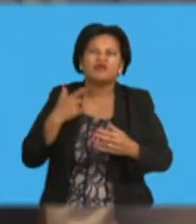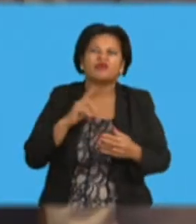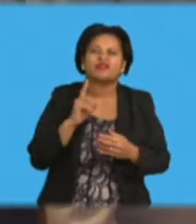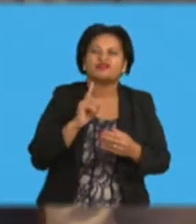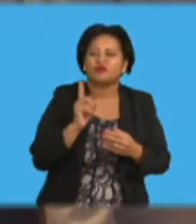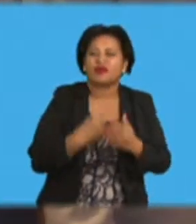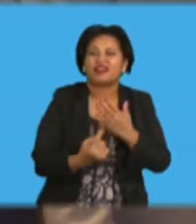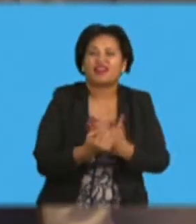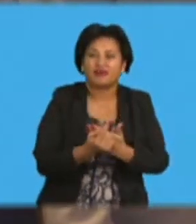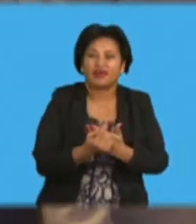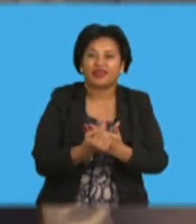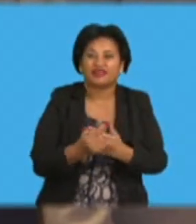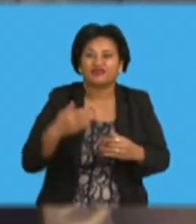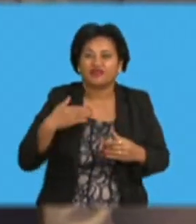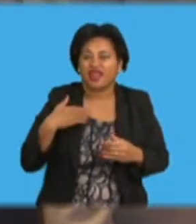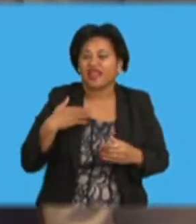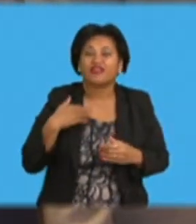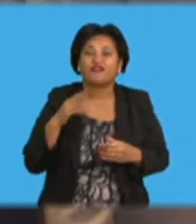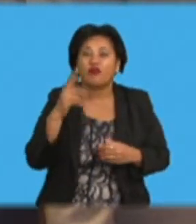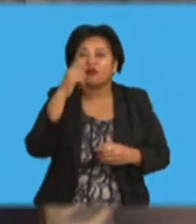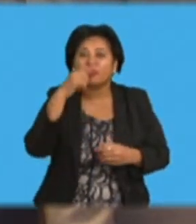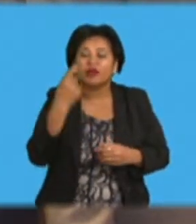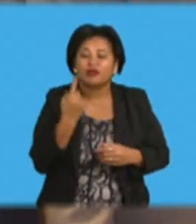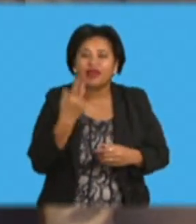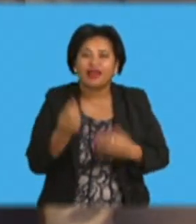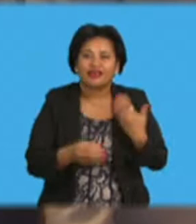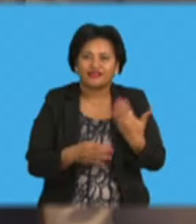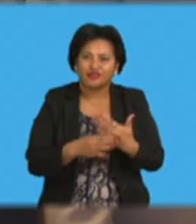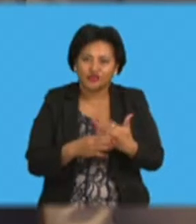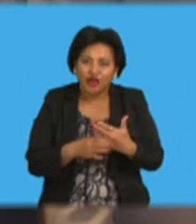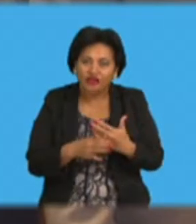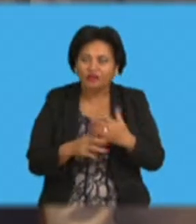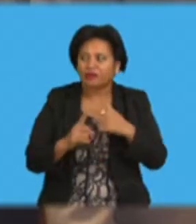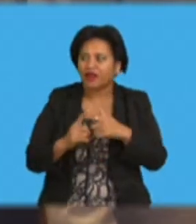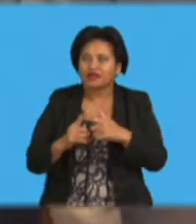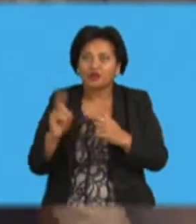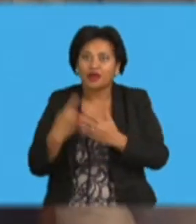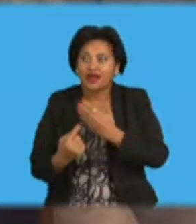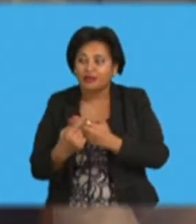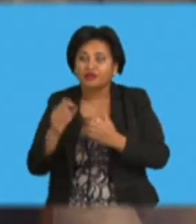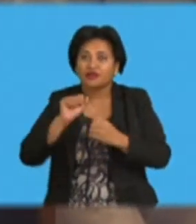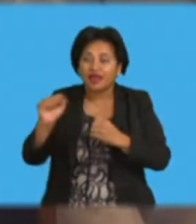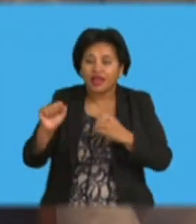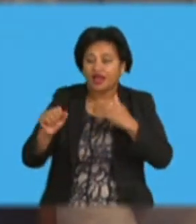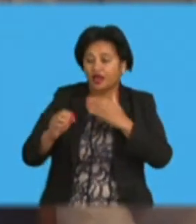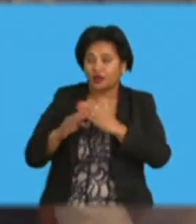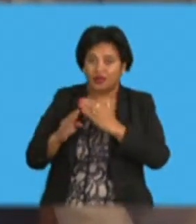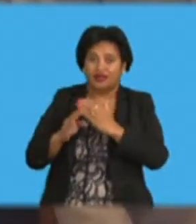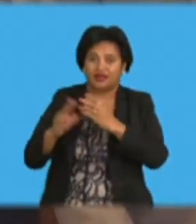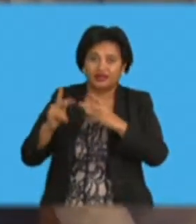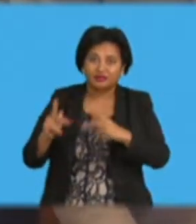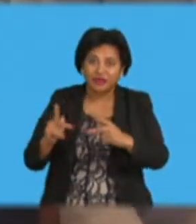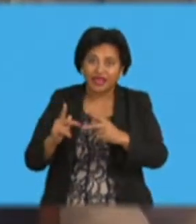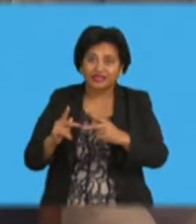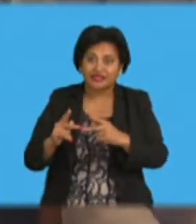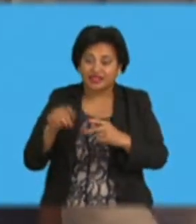are employed, which in turn has an impact on the productivity of the places that they work in, which in turn has an impact on the country as a whole.